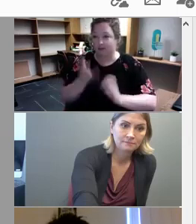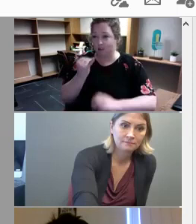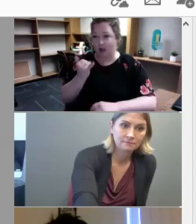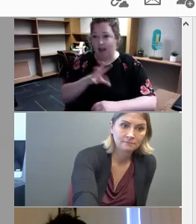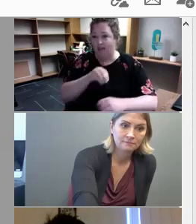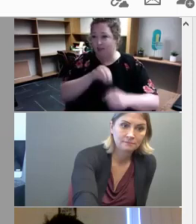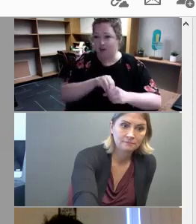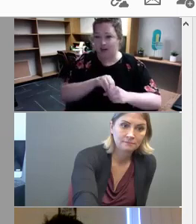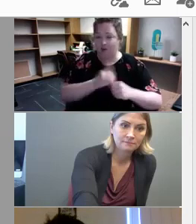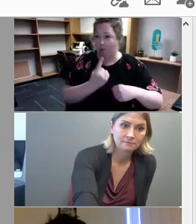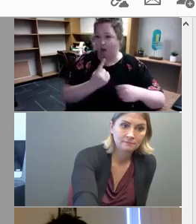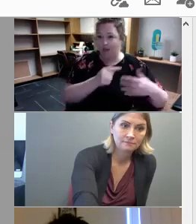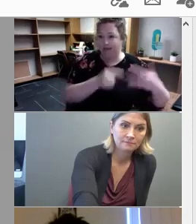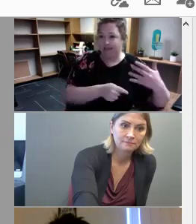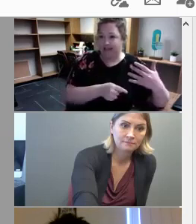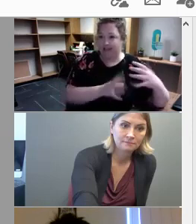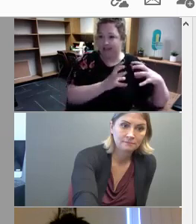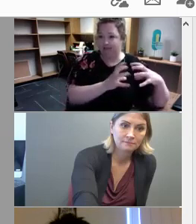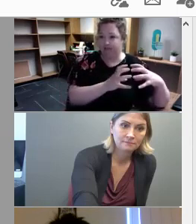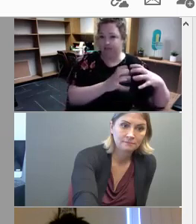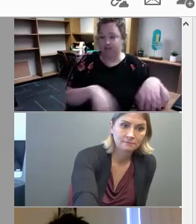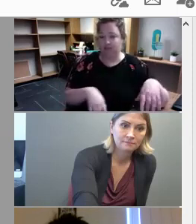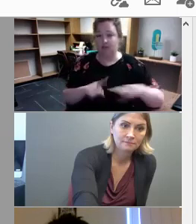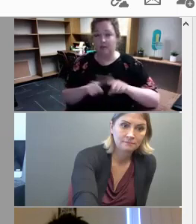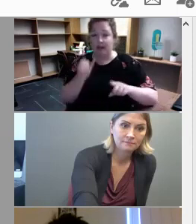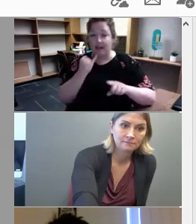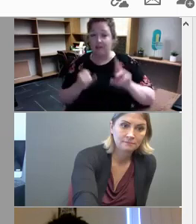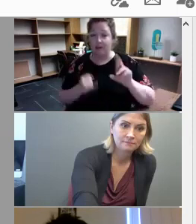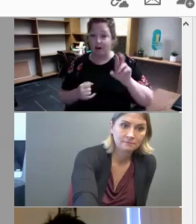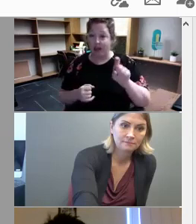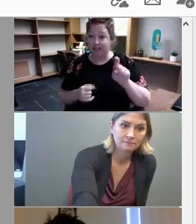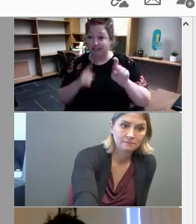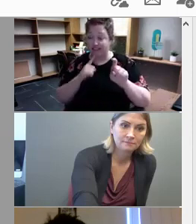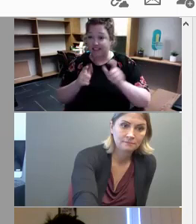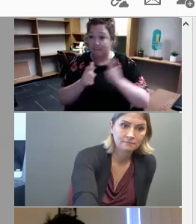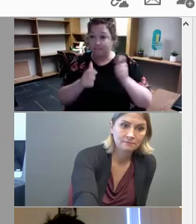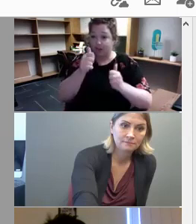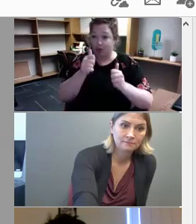of Rx is greater than Ry, in that scenario, we